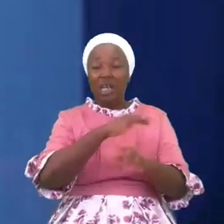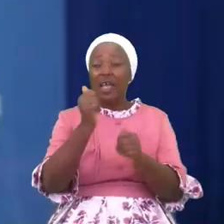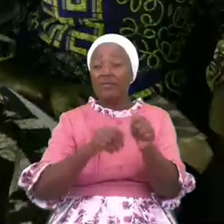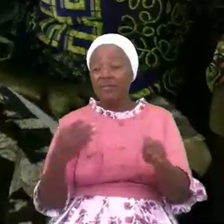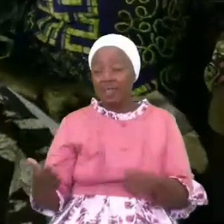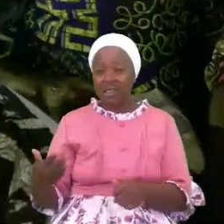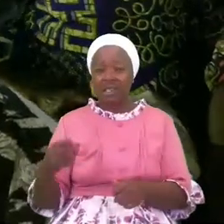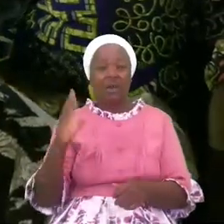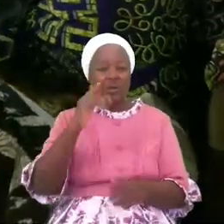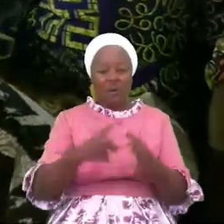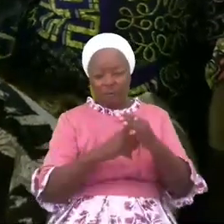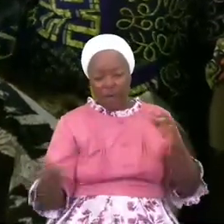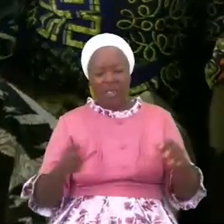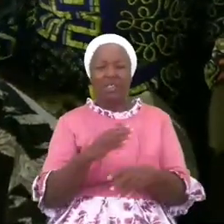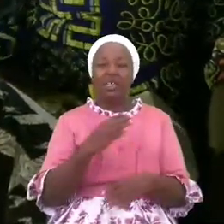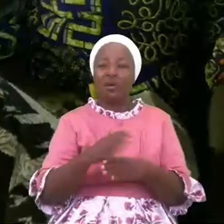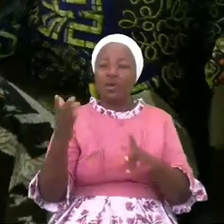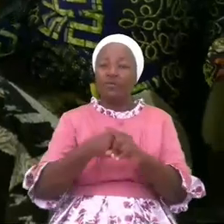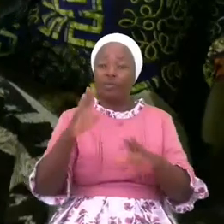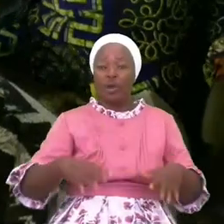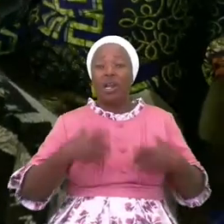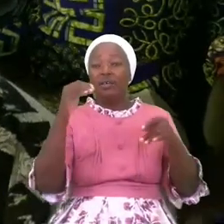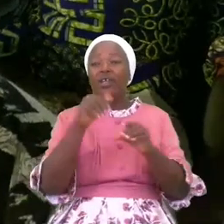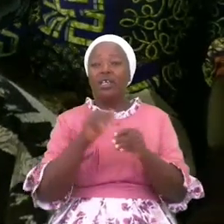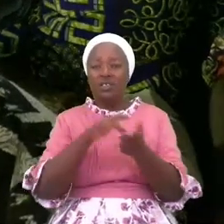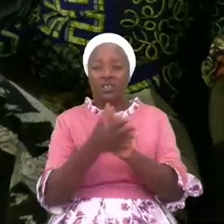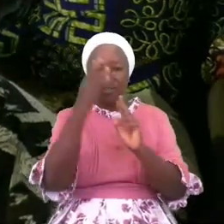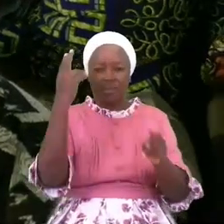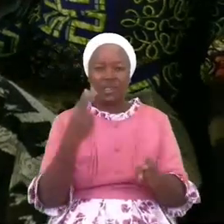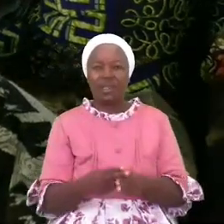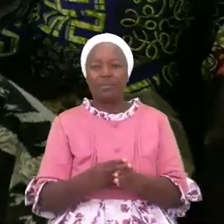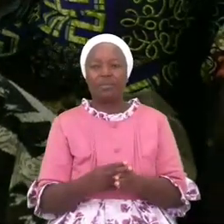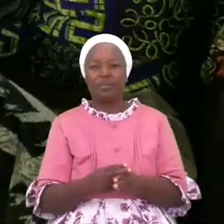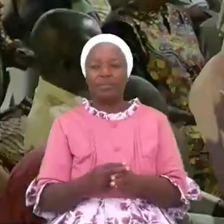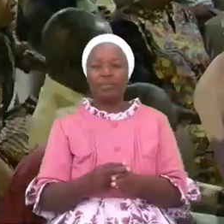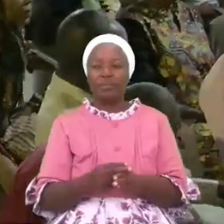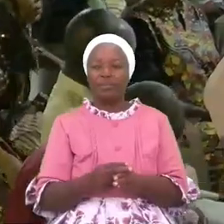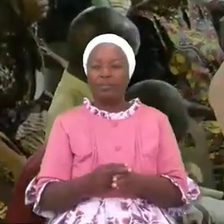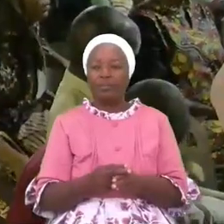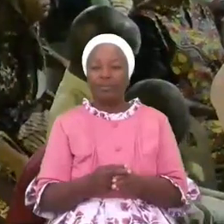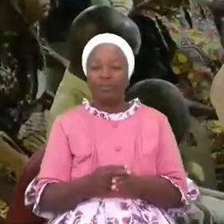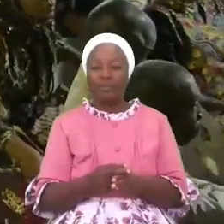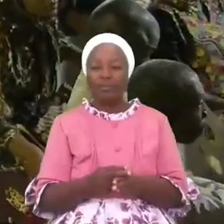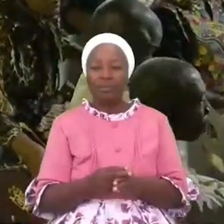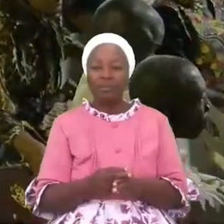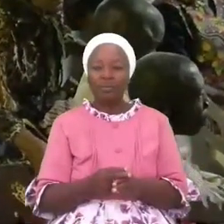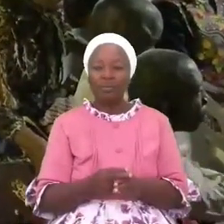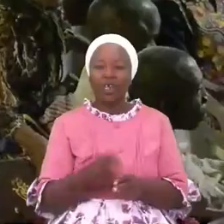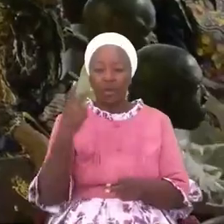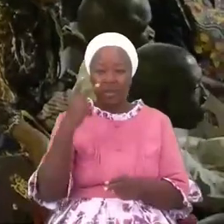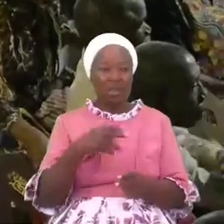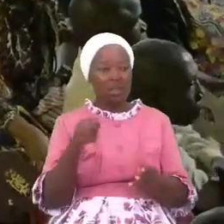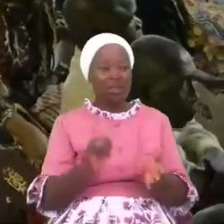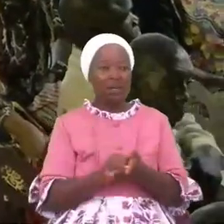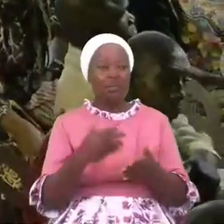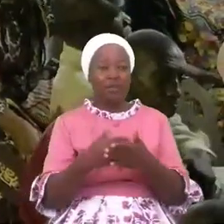in Jesus' name. Now look at these people. Isaiah says of them, by hearing he shall hear